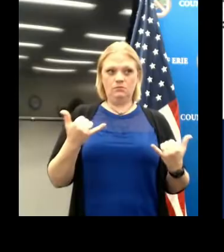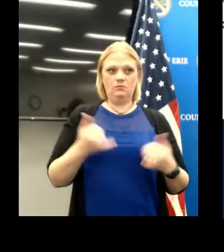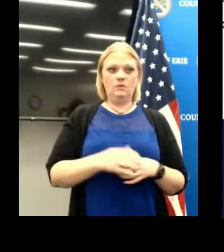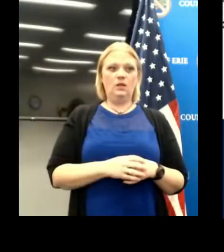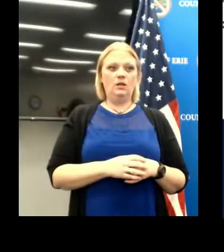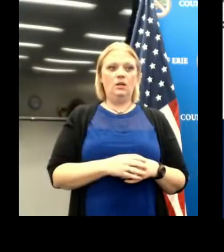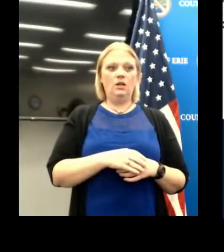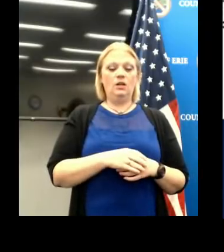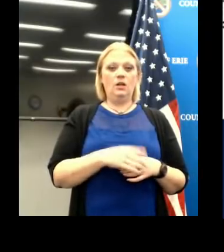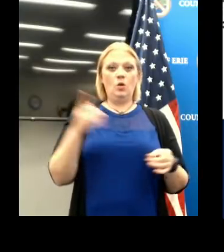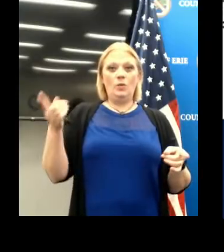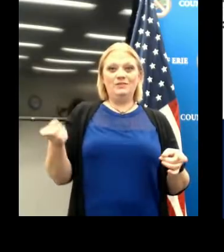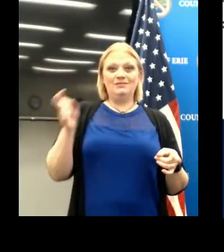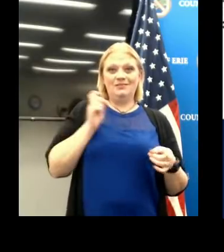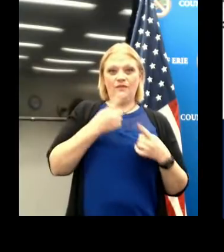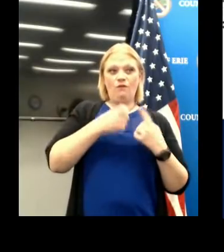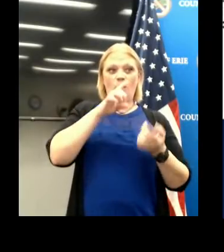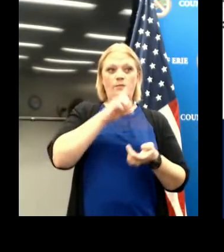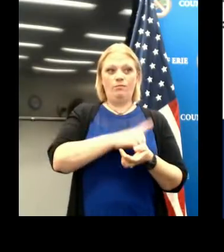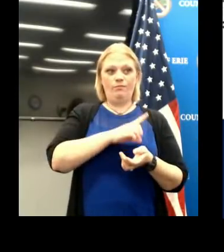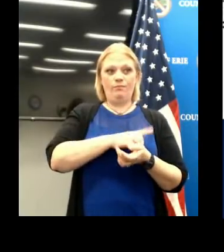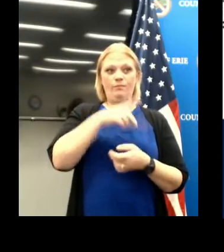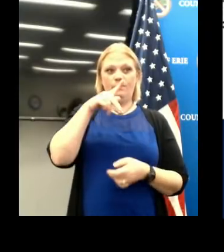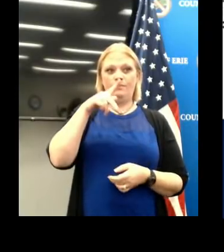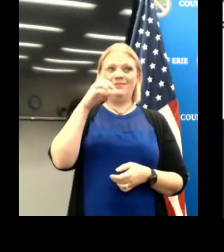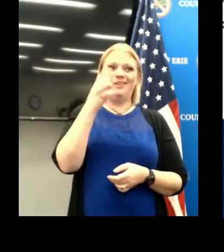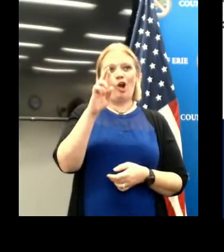slide given to us by Dr. Peter Winkelstein at the